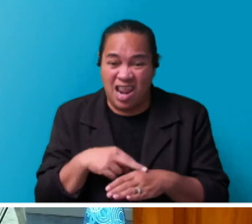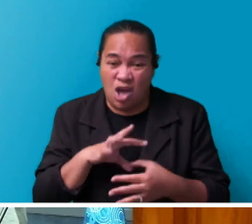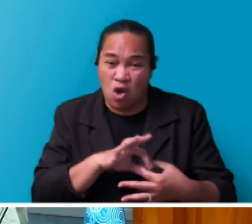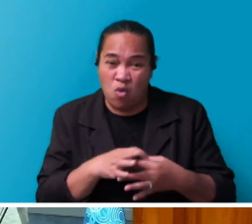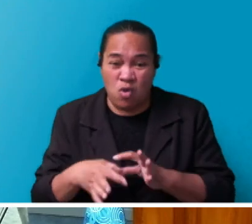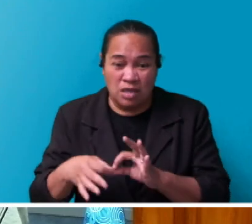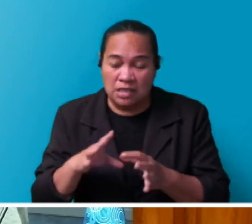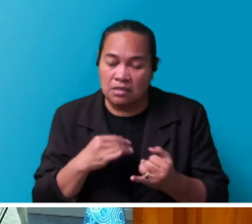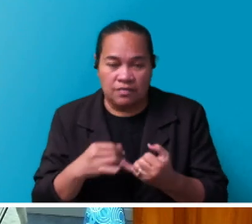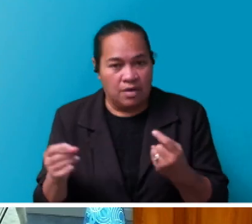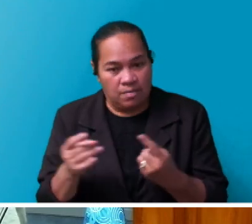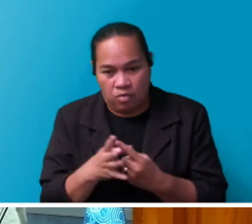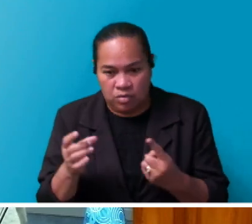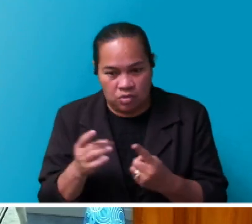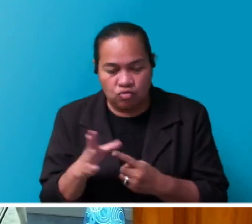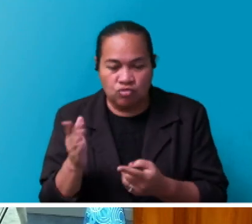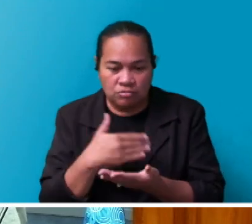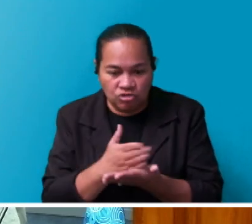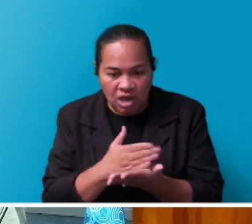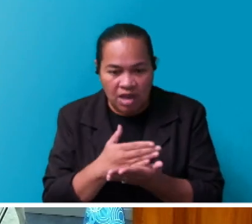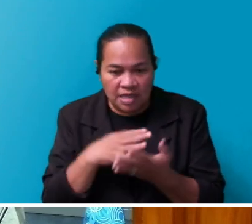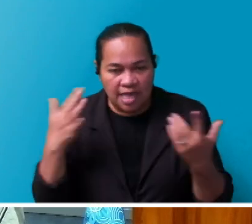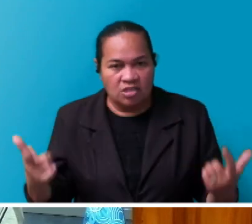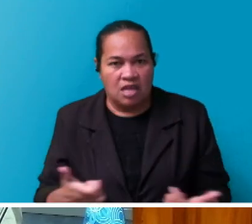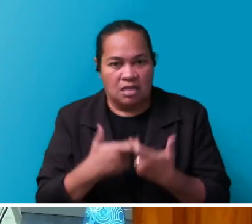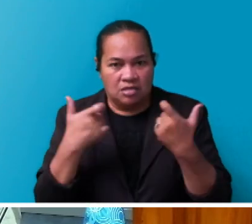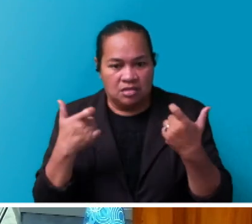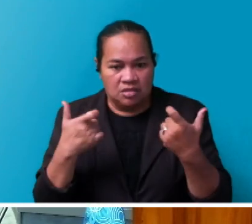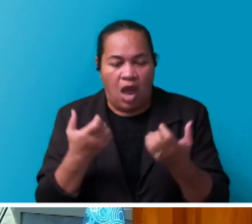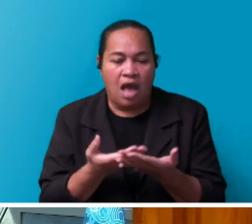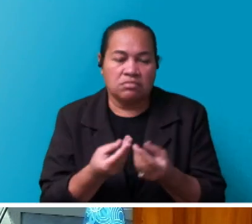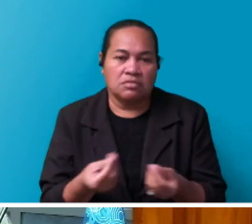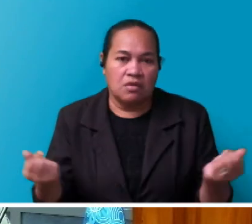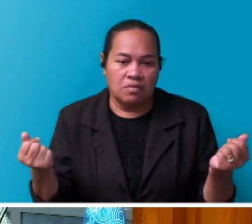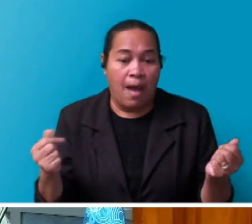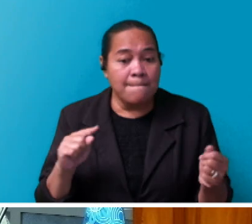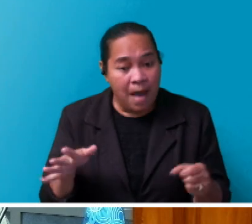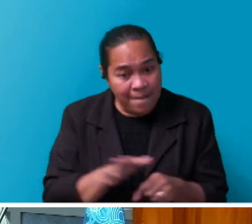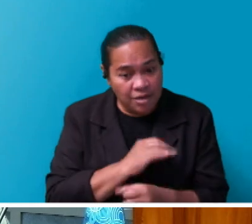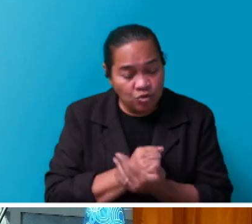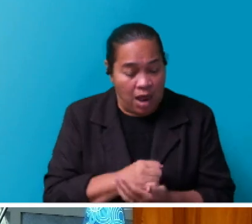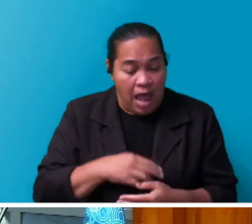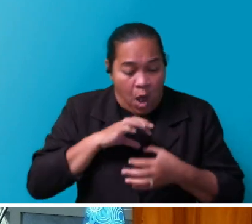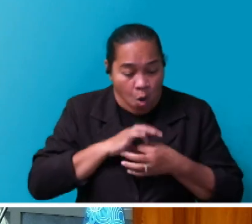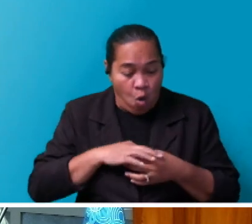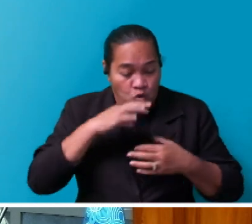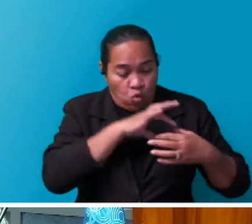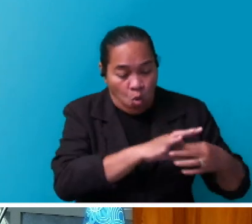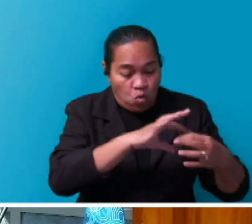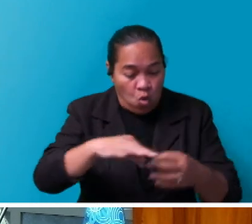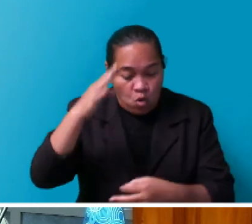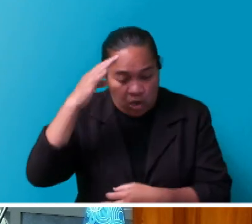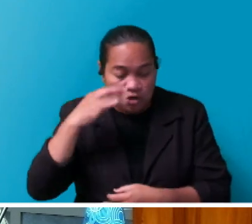remains essential to addressing shared educational challenges while ensuring national systems are robust and